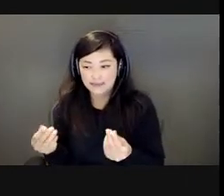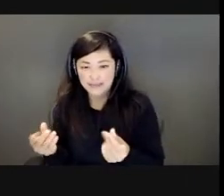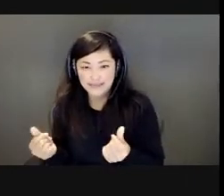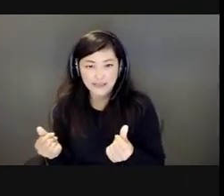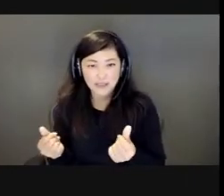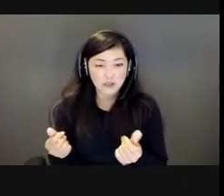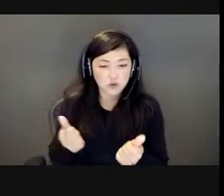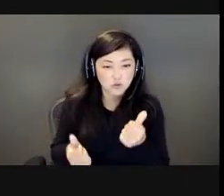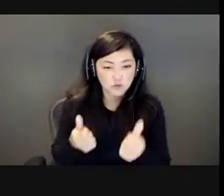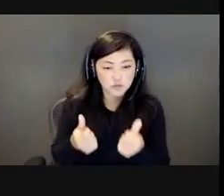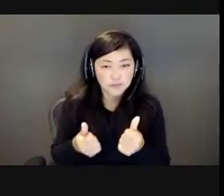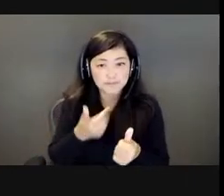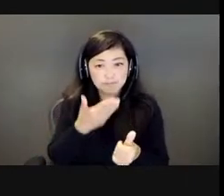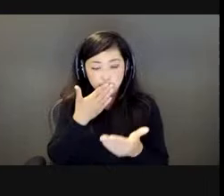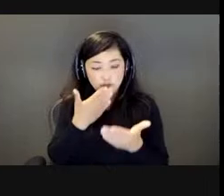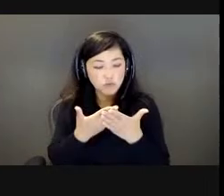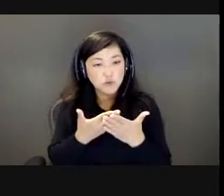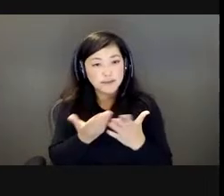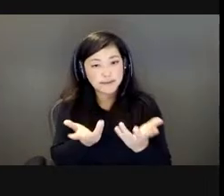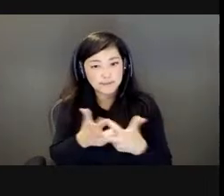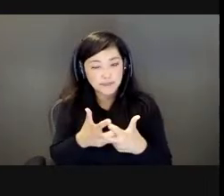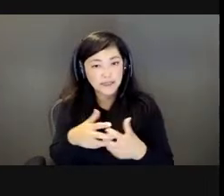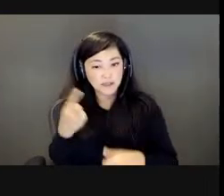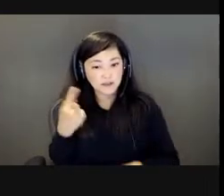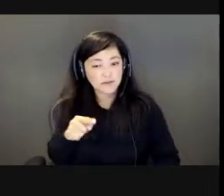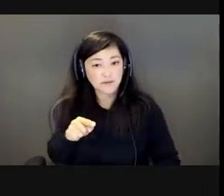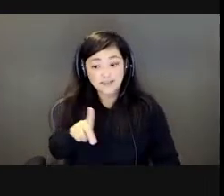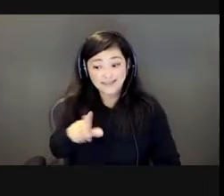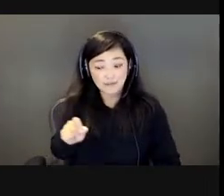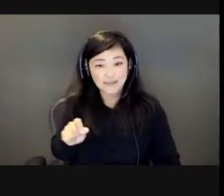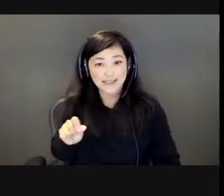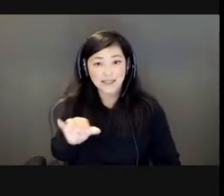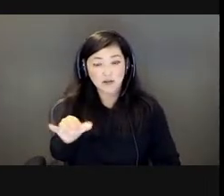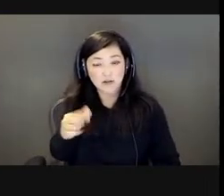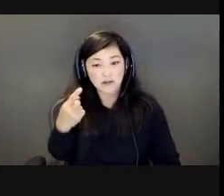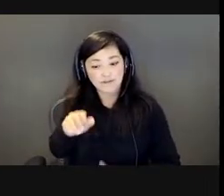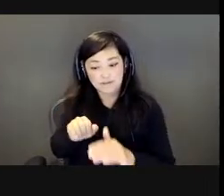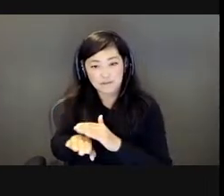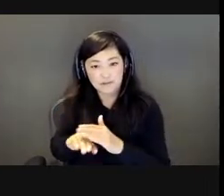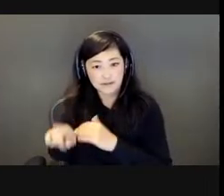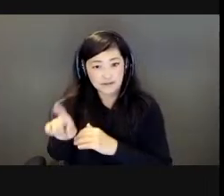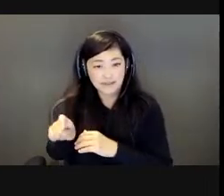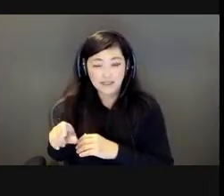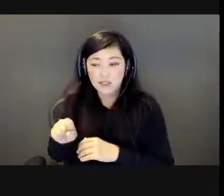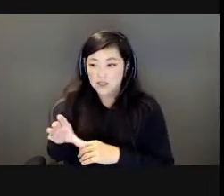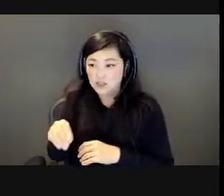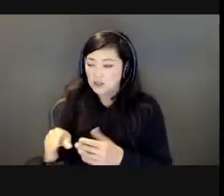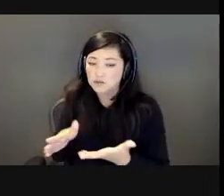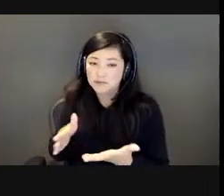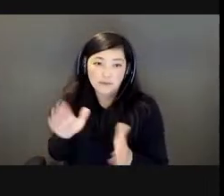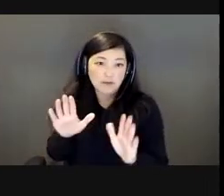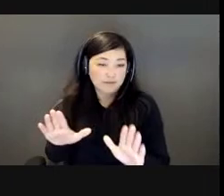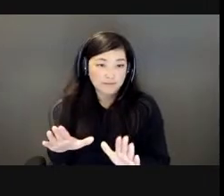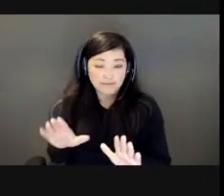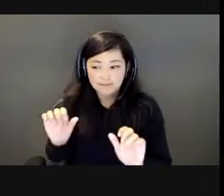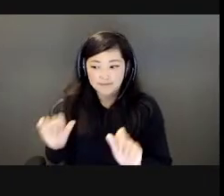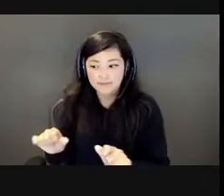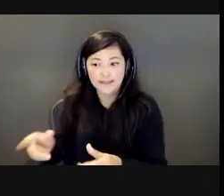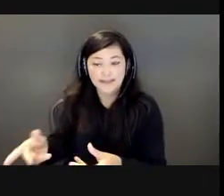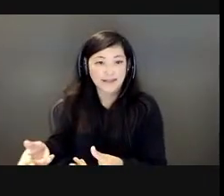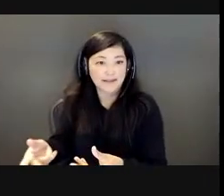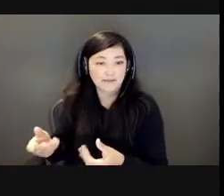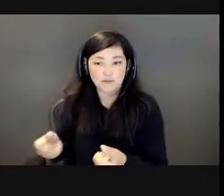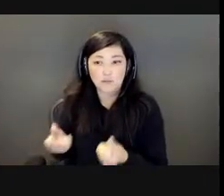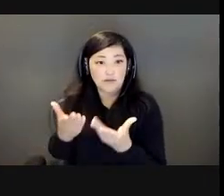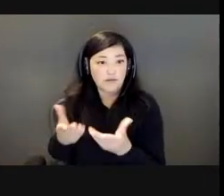of disabilities and accessibility needs. So that's kind of great that feedback can be provided on both like a detailed level